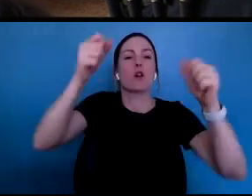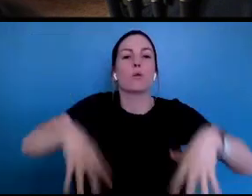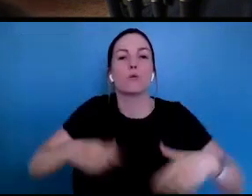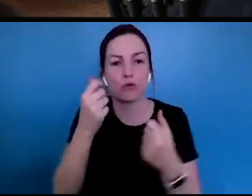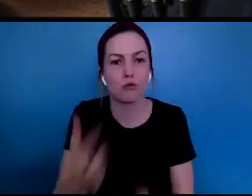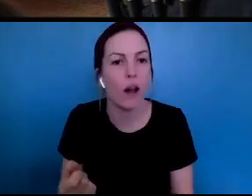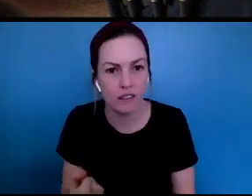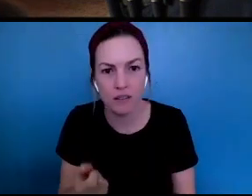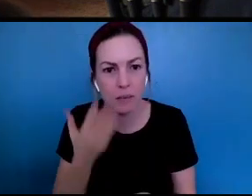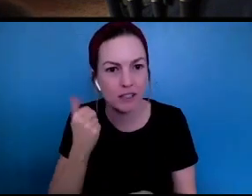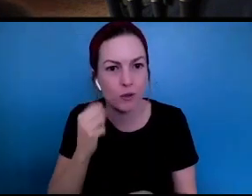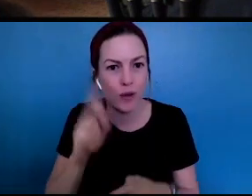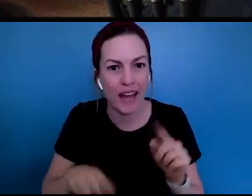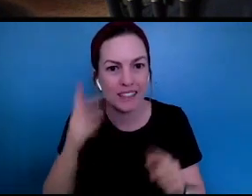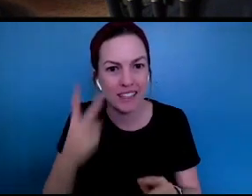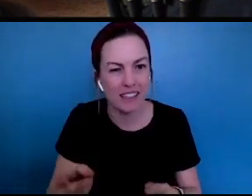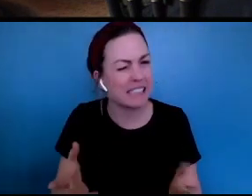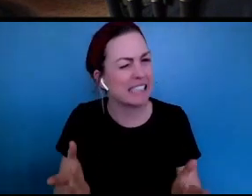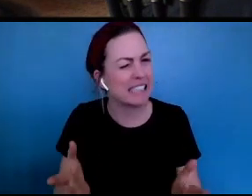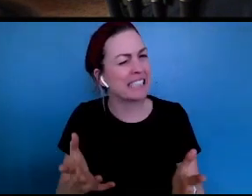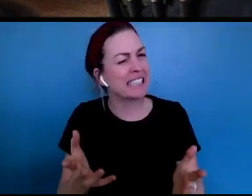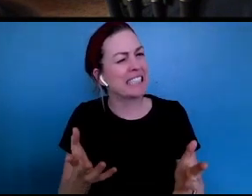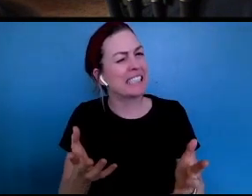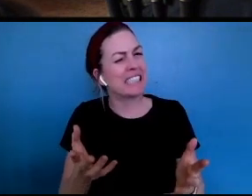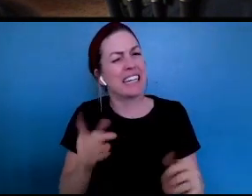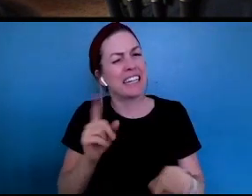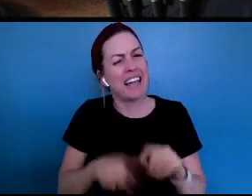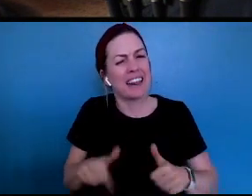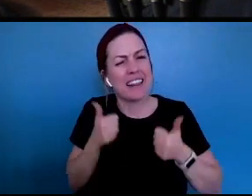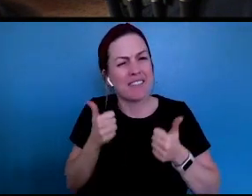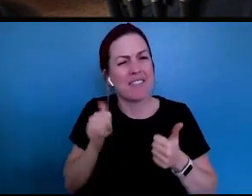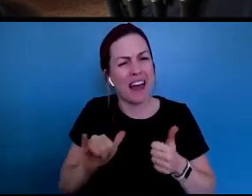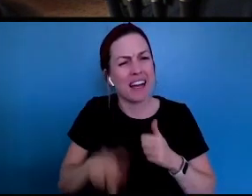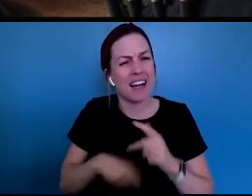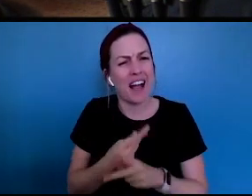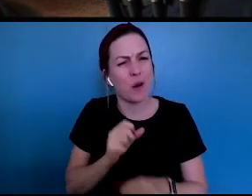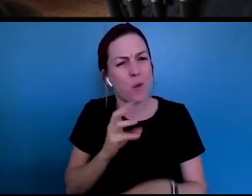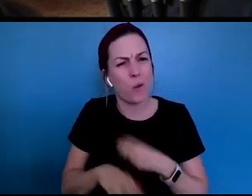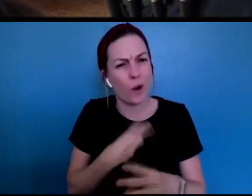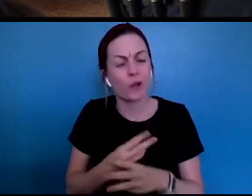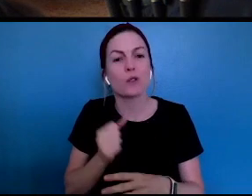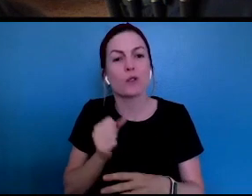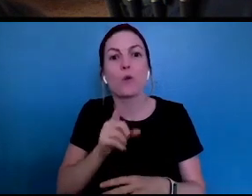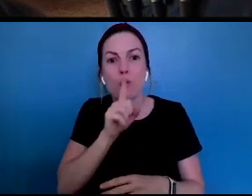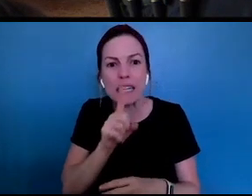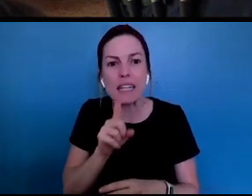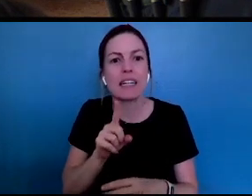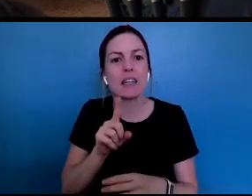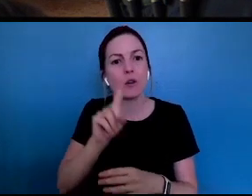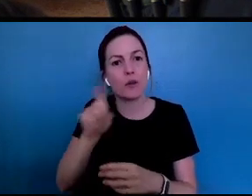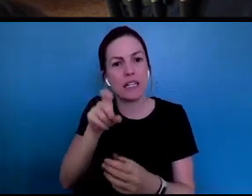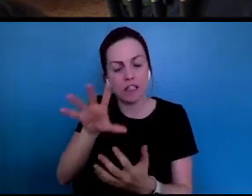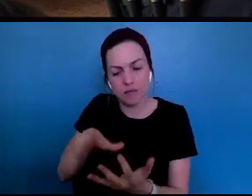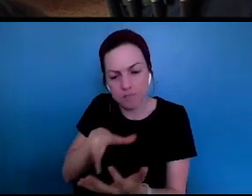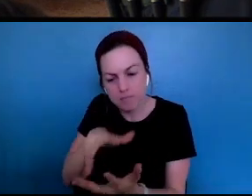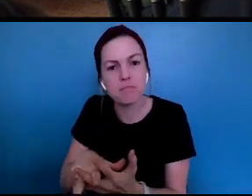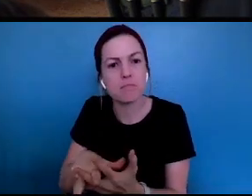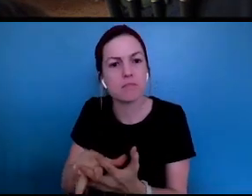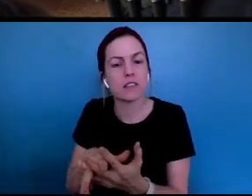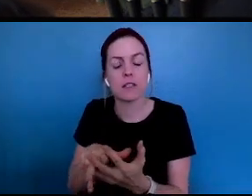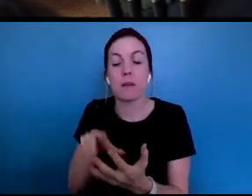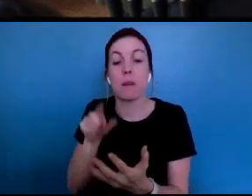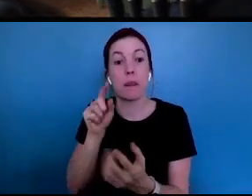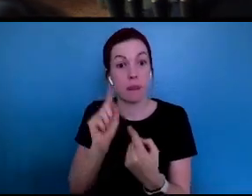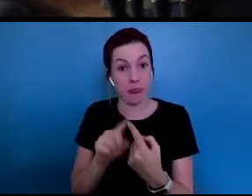right? It's concretely implemented in two things. One is some way for